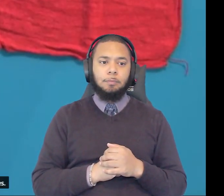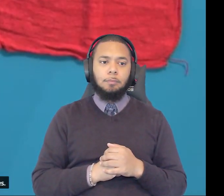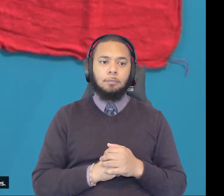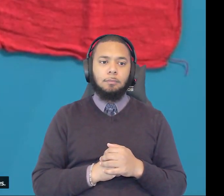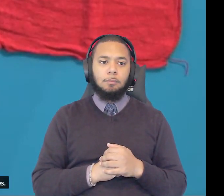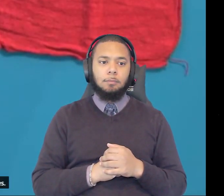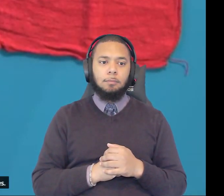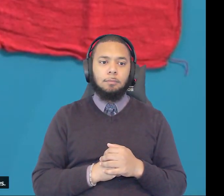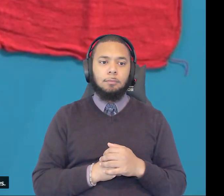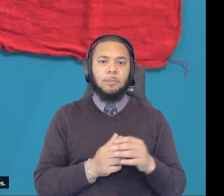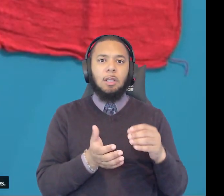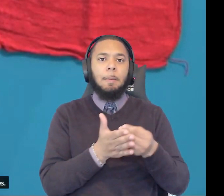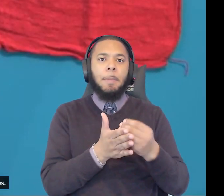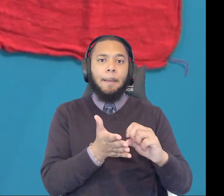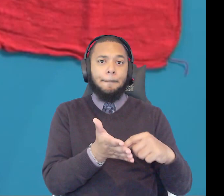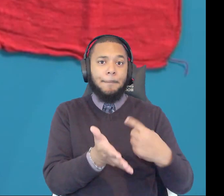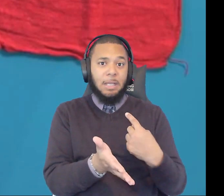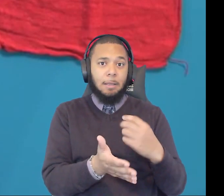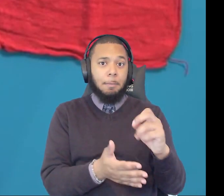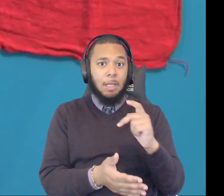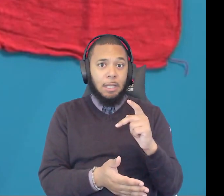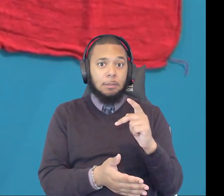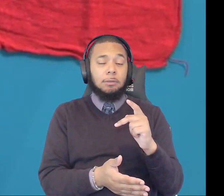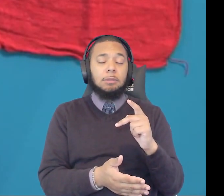They also have interest rates.